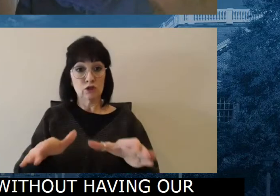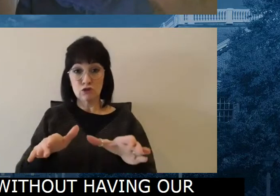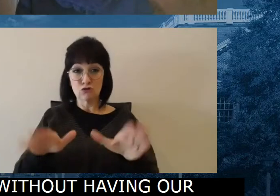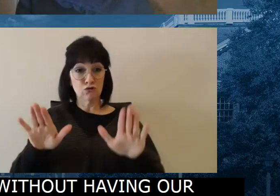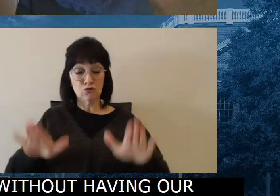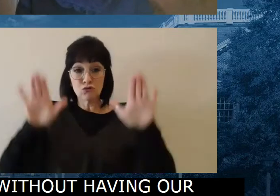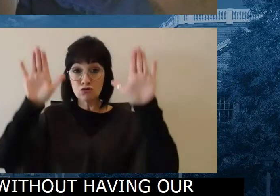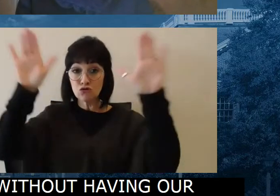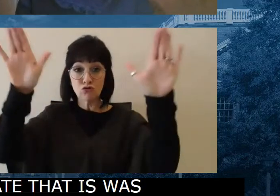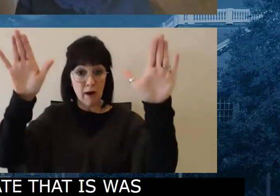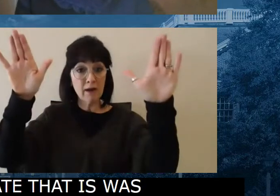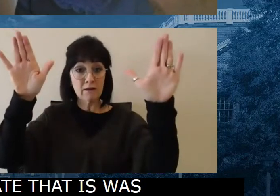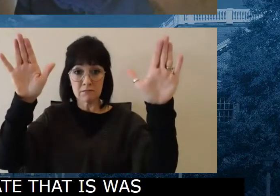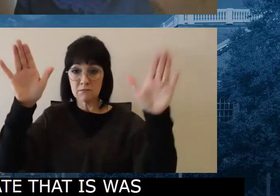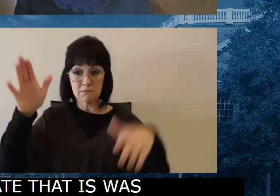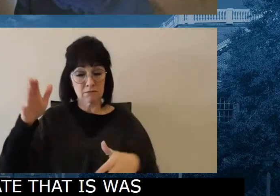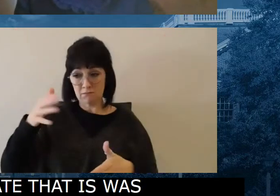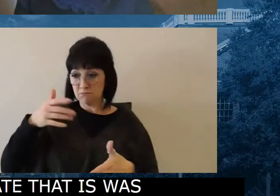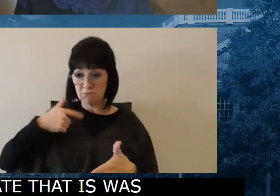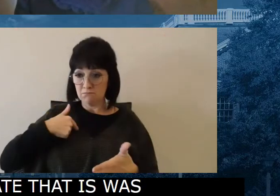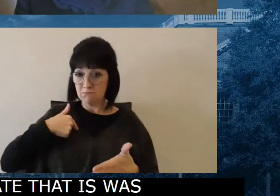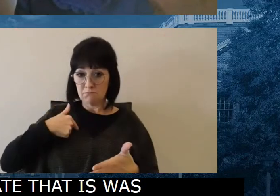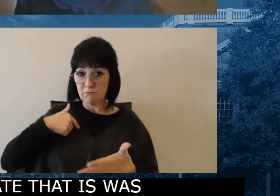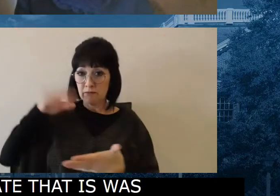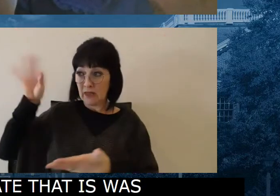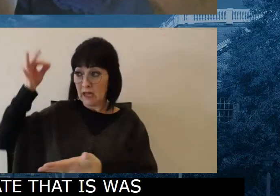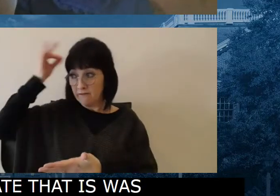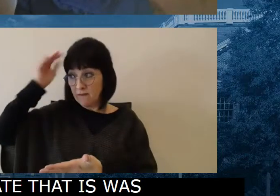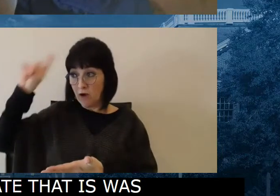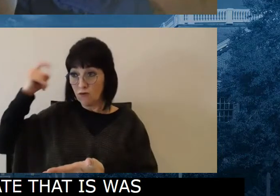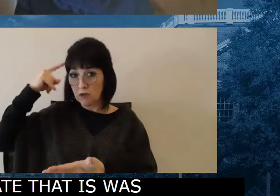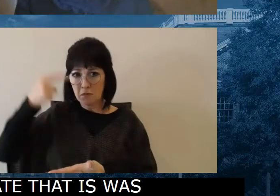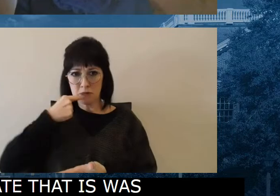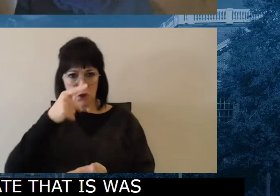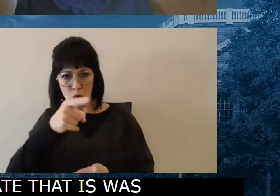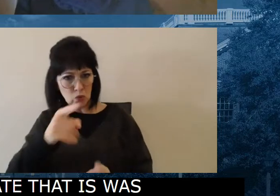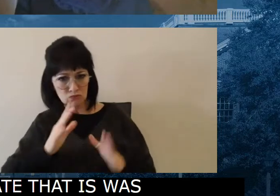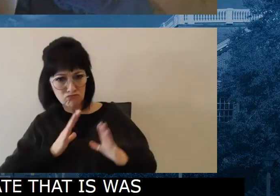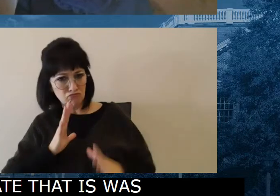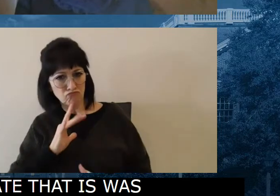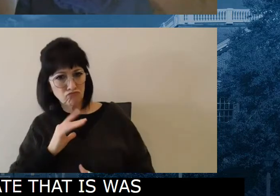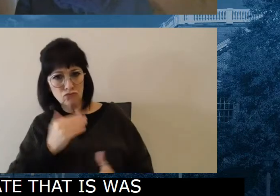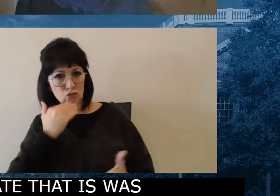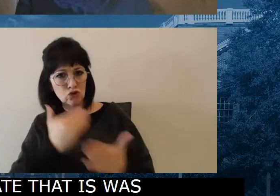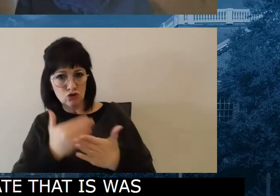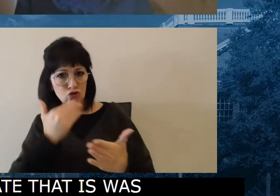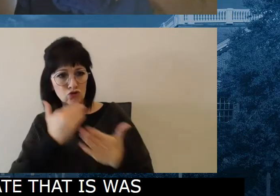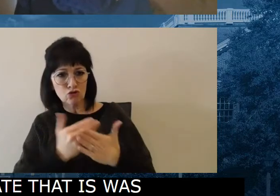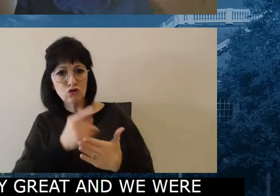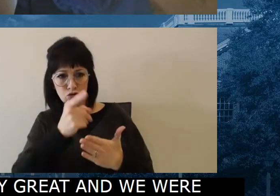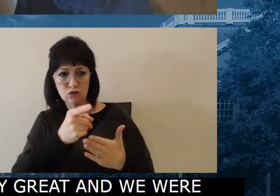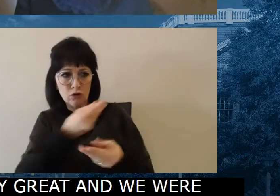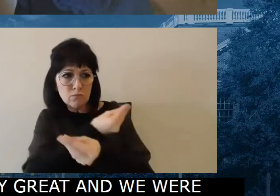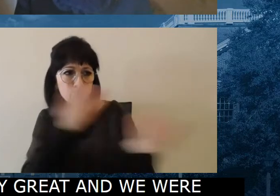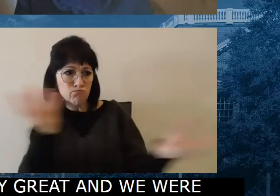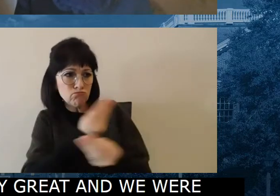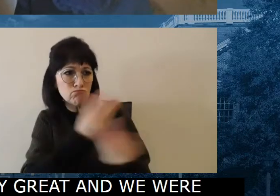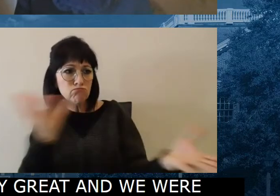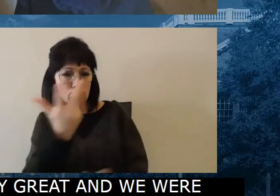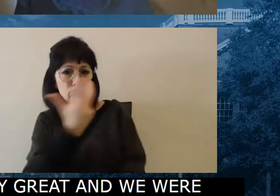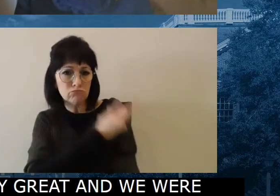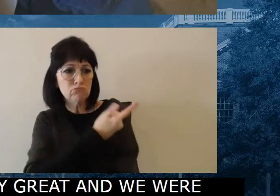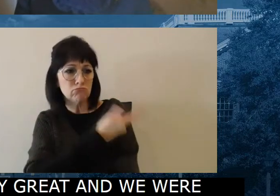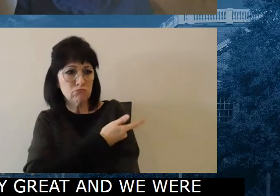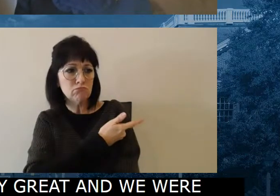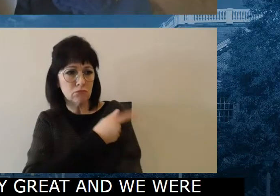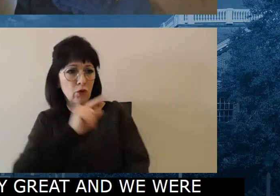all the people that we work for. Well, once you do that, with your first doses, you got to replicate it, and you have to have the supply to replicate